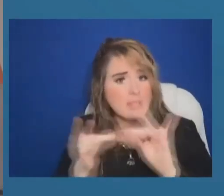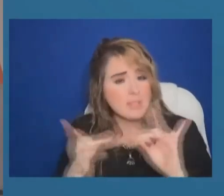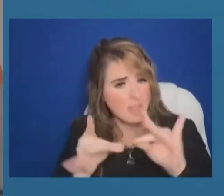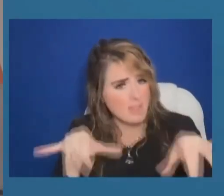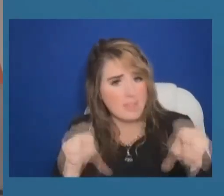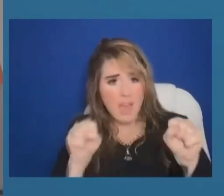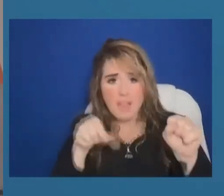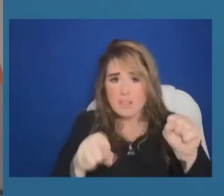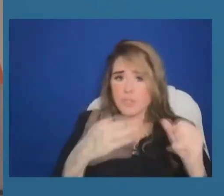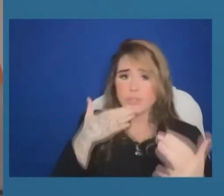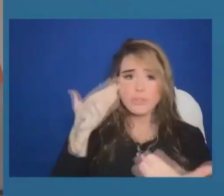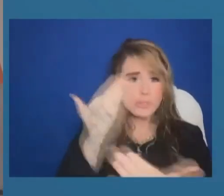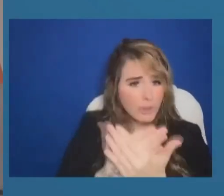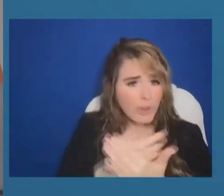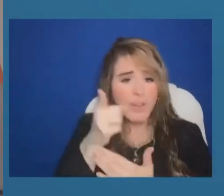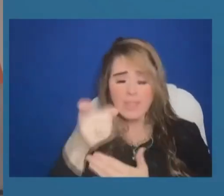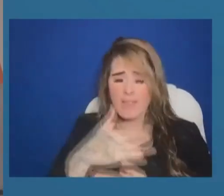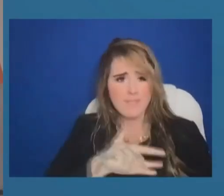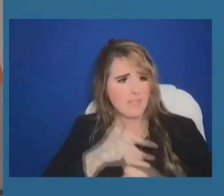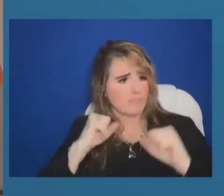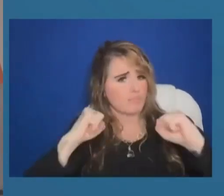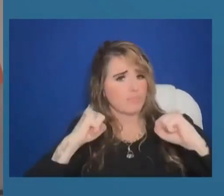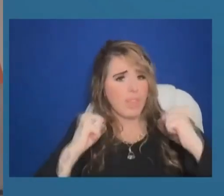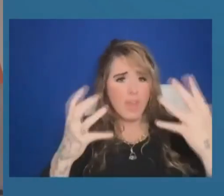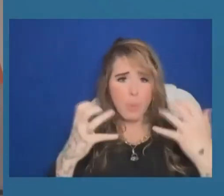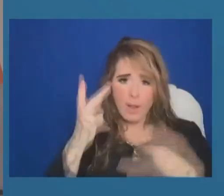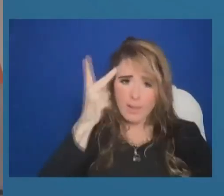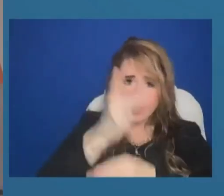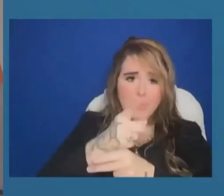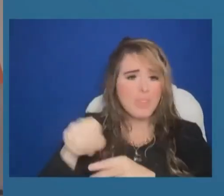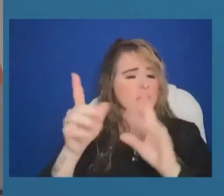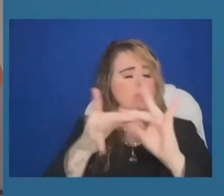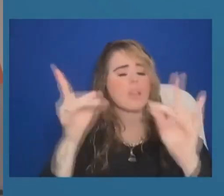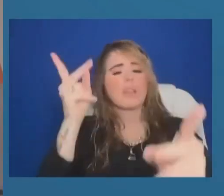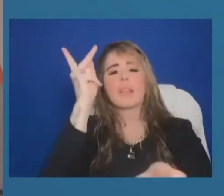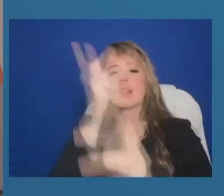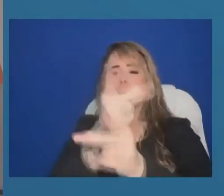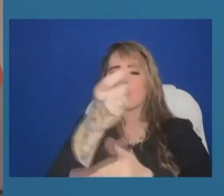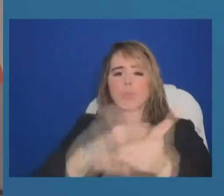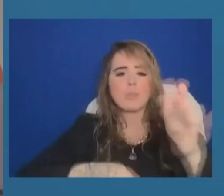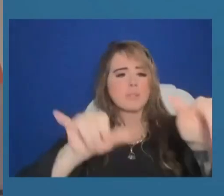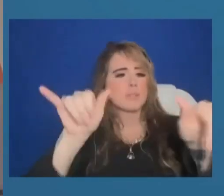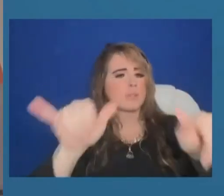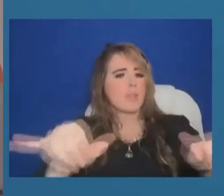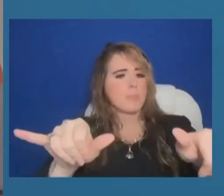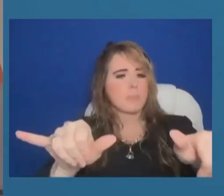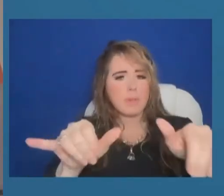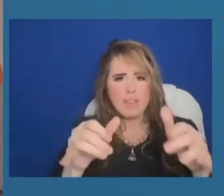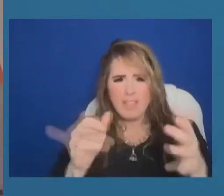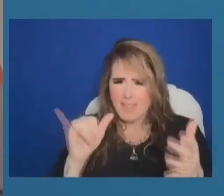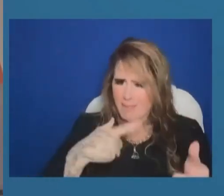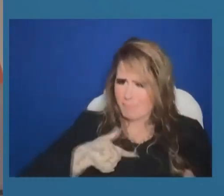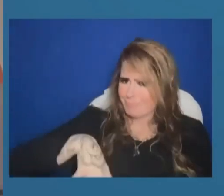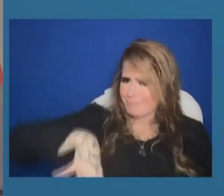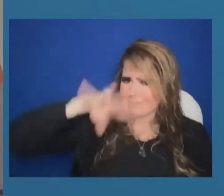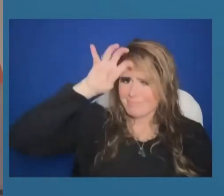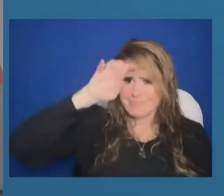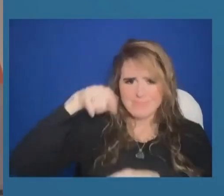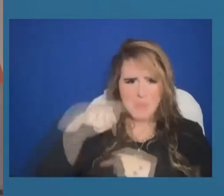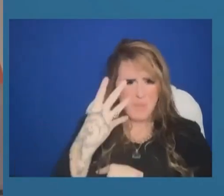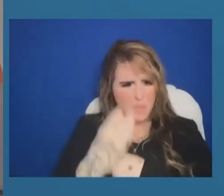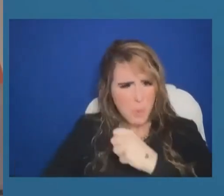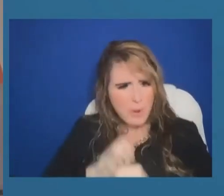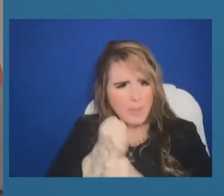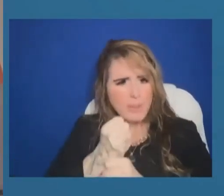good, this is a good deal, and they are saying, keep congestion pricing. So it's mystifying that after 4 years of environmental